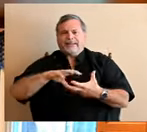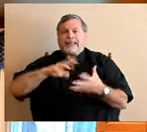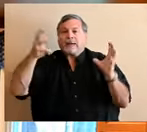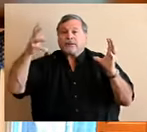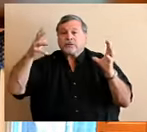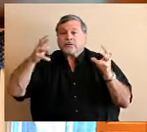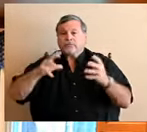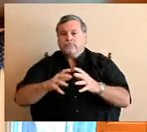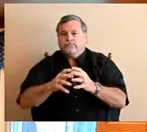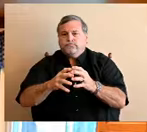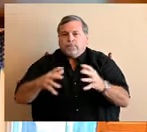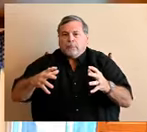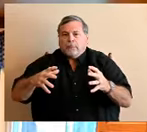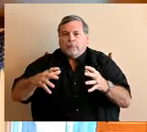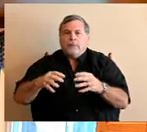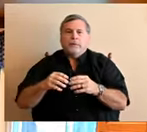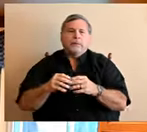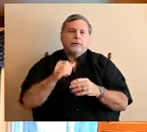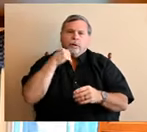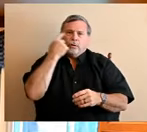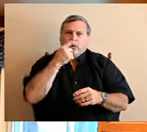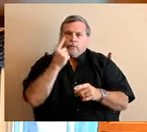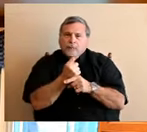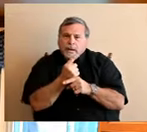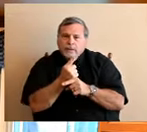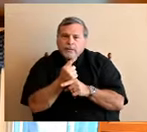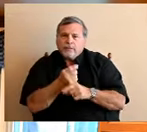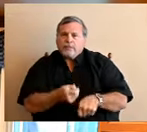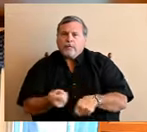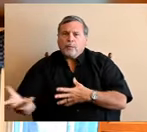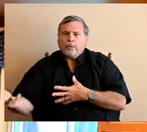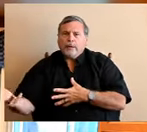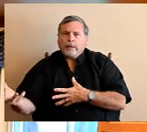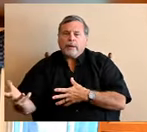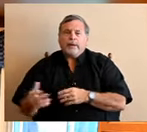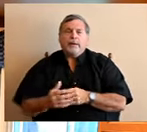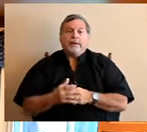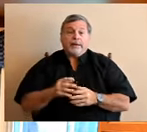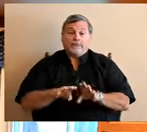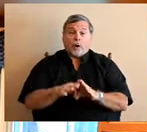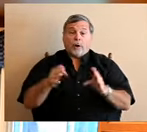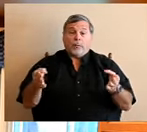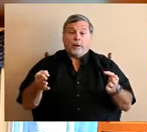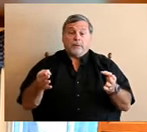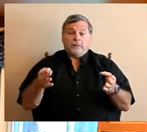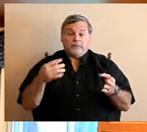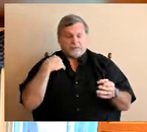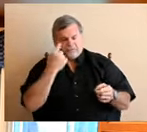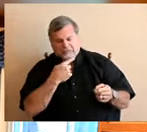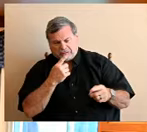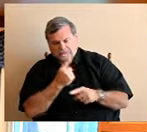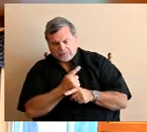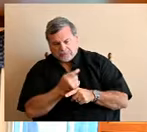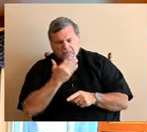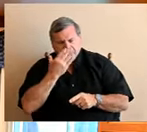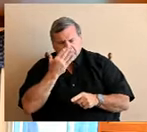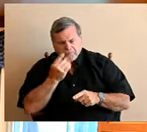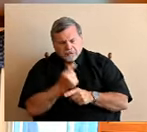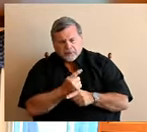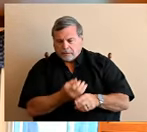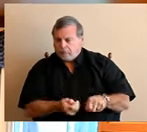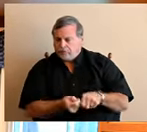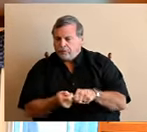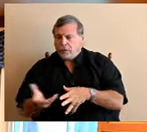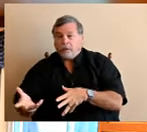damaged, if it's bulging, if it doesn't look right, okay, throw it away. If you open it up and it doesn't look right, doesn't smell